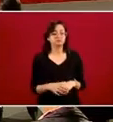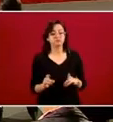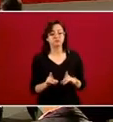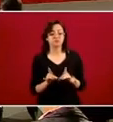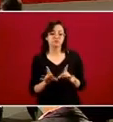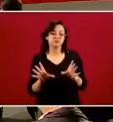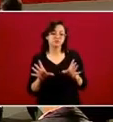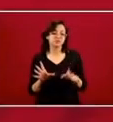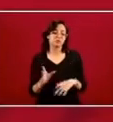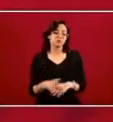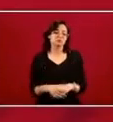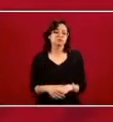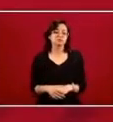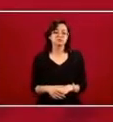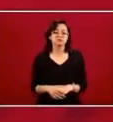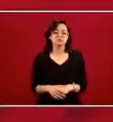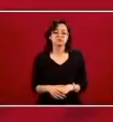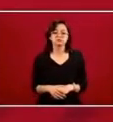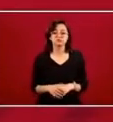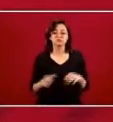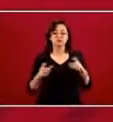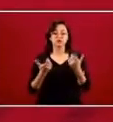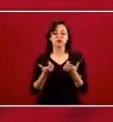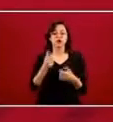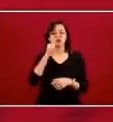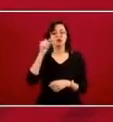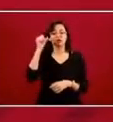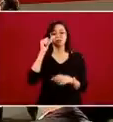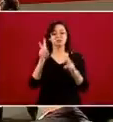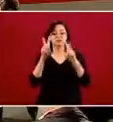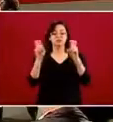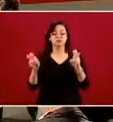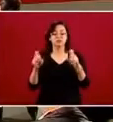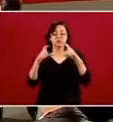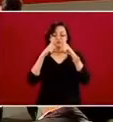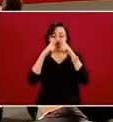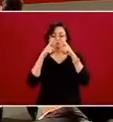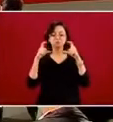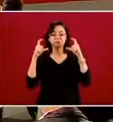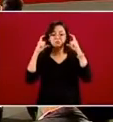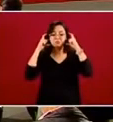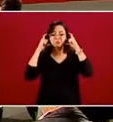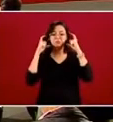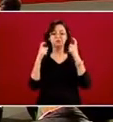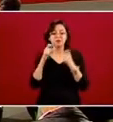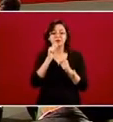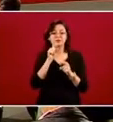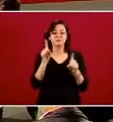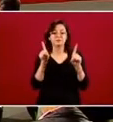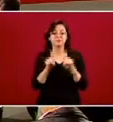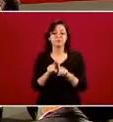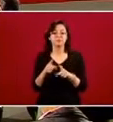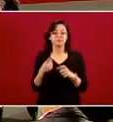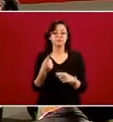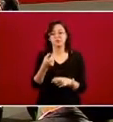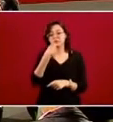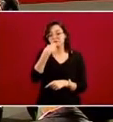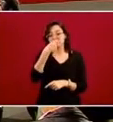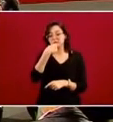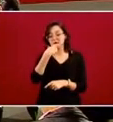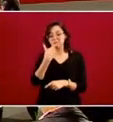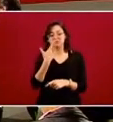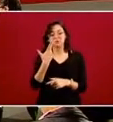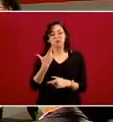And talking about the accessory symptoms that you were referring to, and we were talking about this something similar when we were talking about face